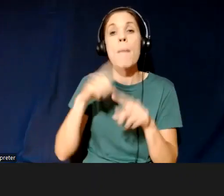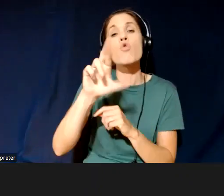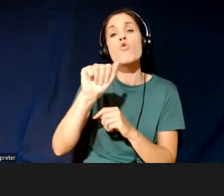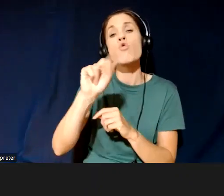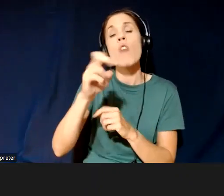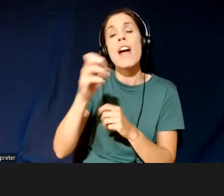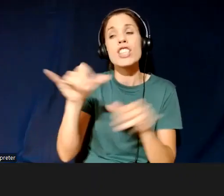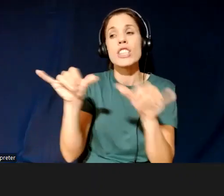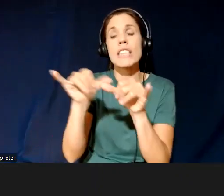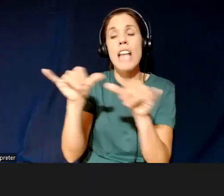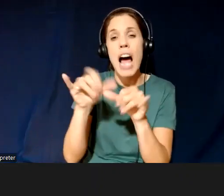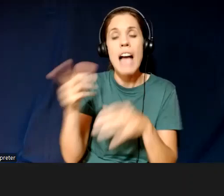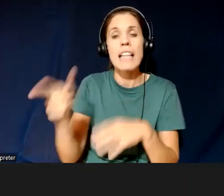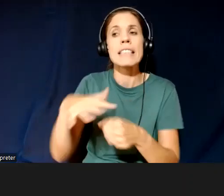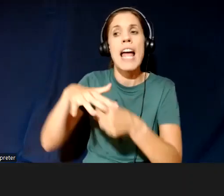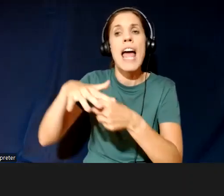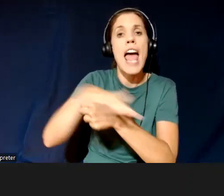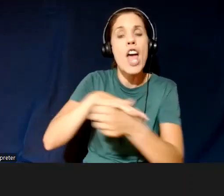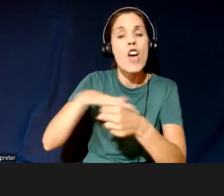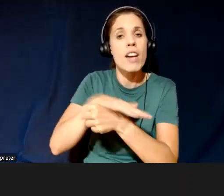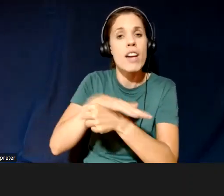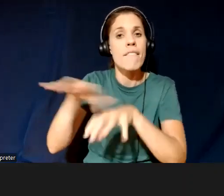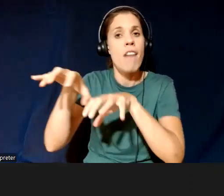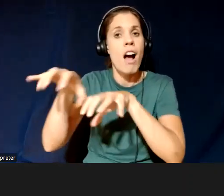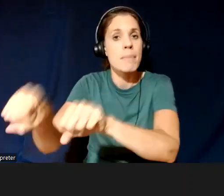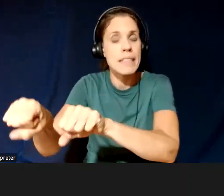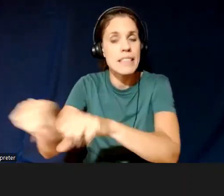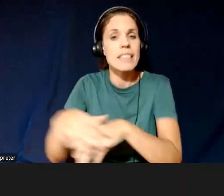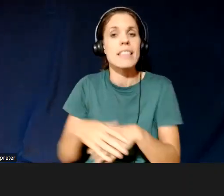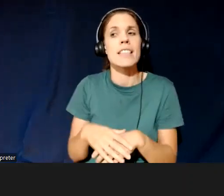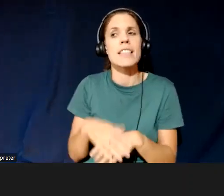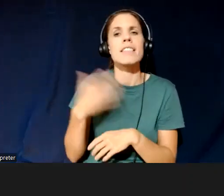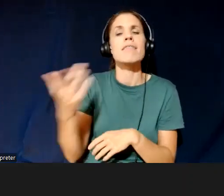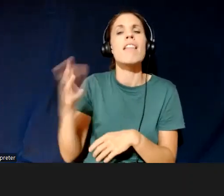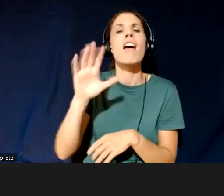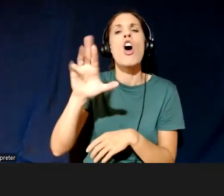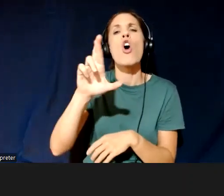their area of occupancy, their rarity on the landscape,